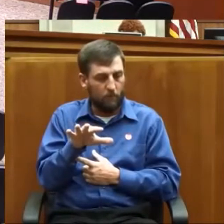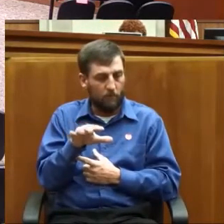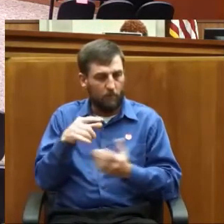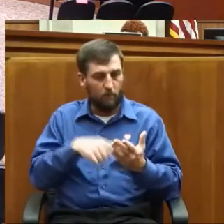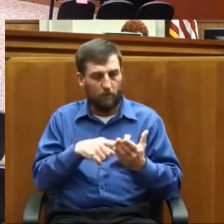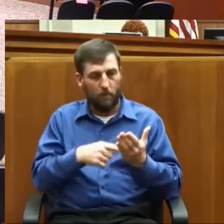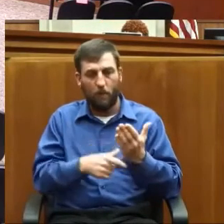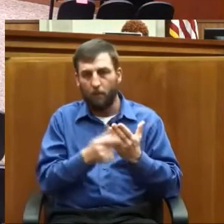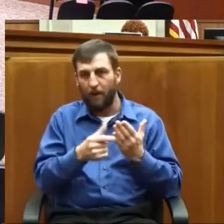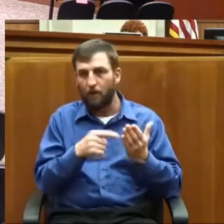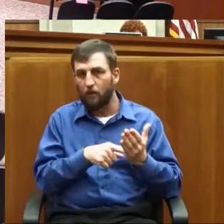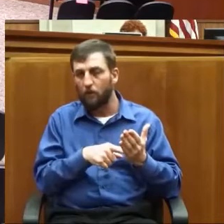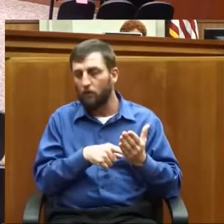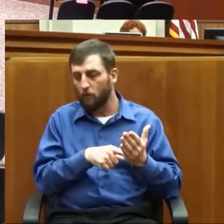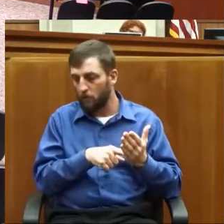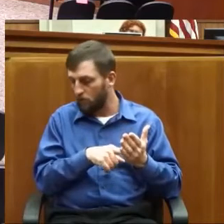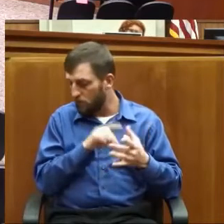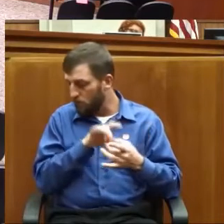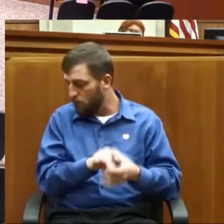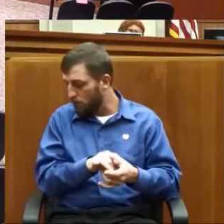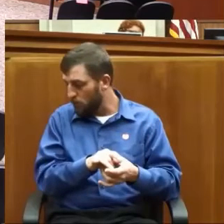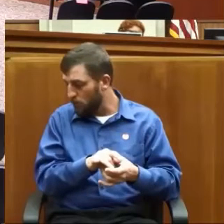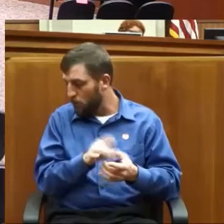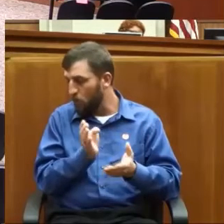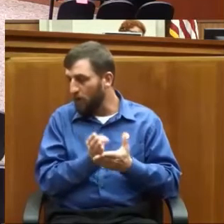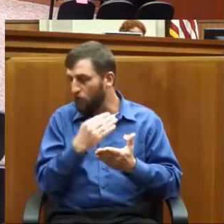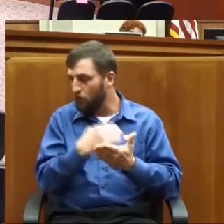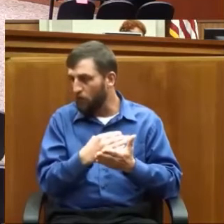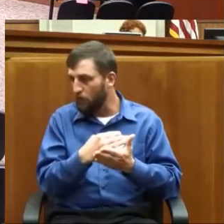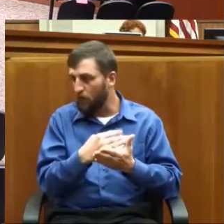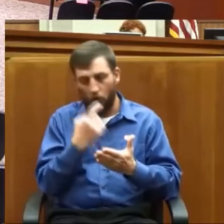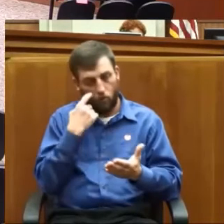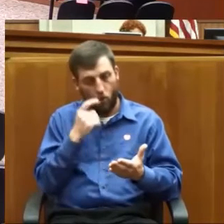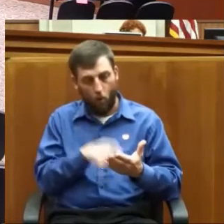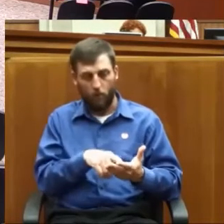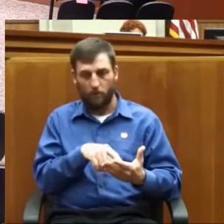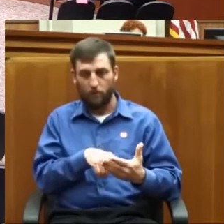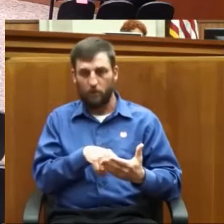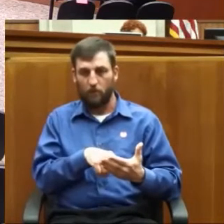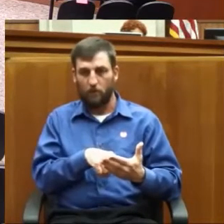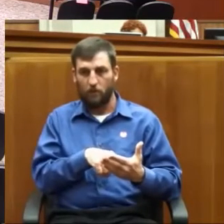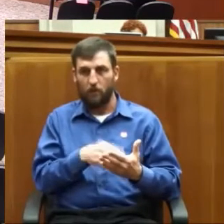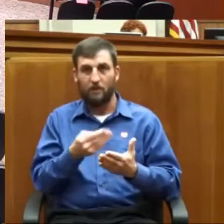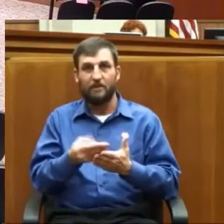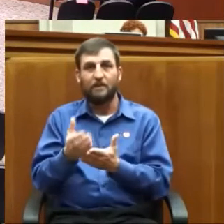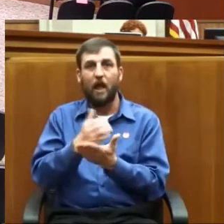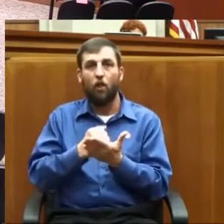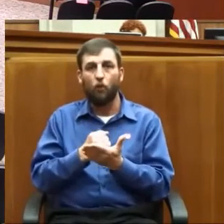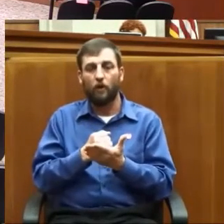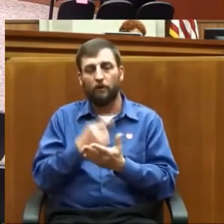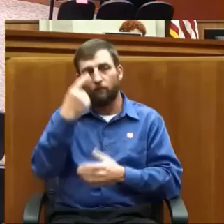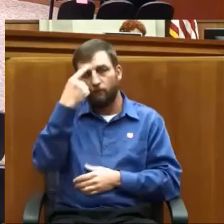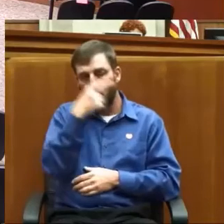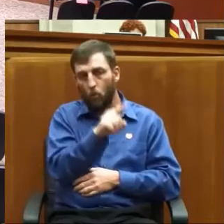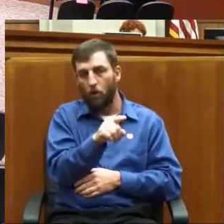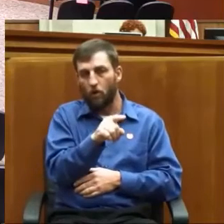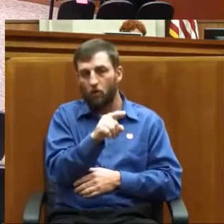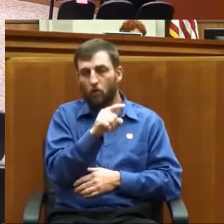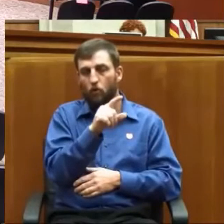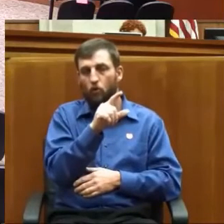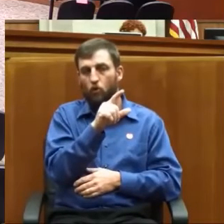packet as it relates to the budget, I noticed that in salaries for